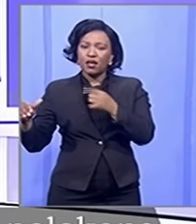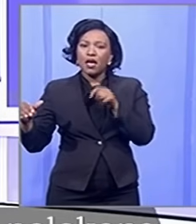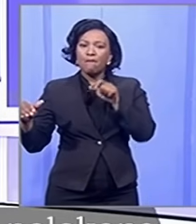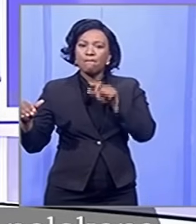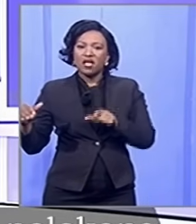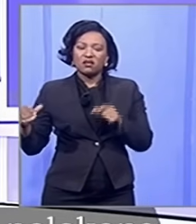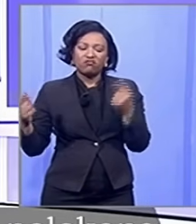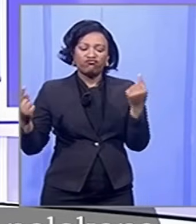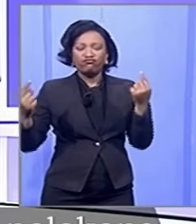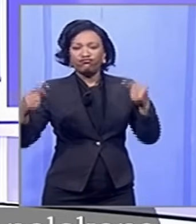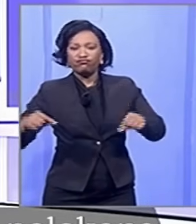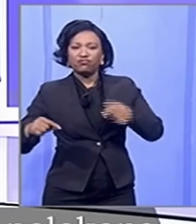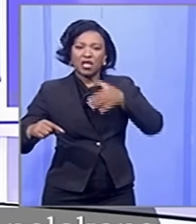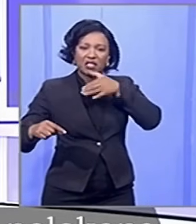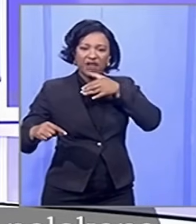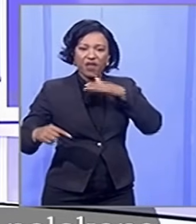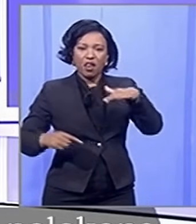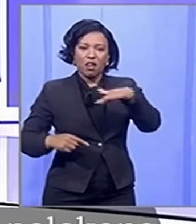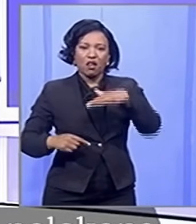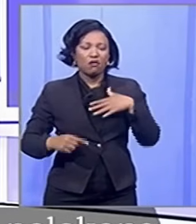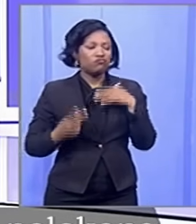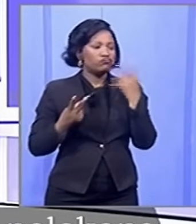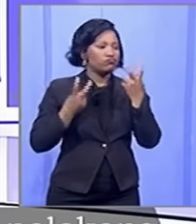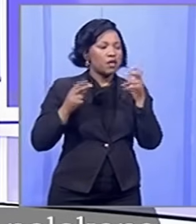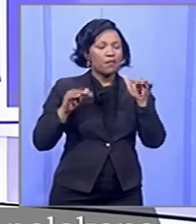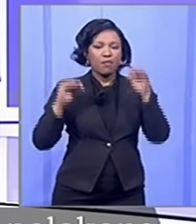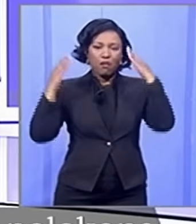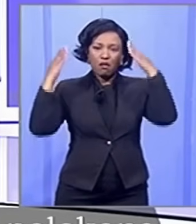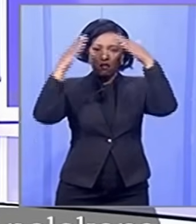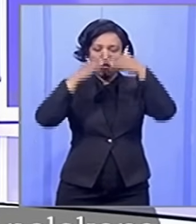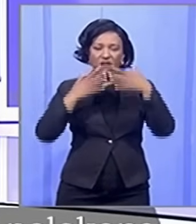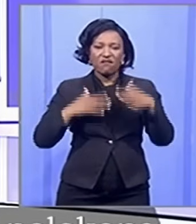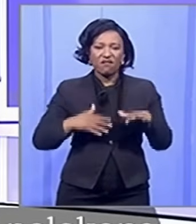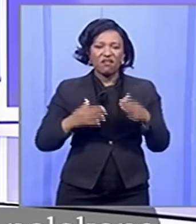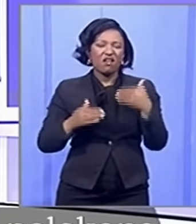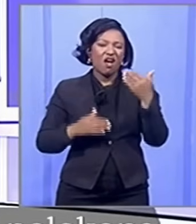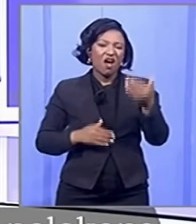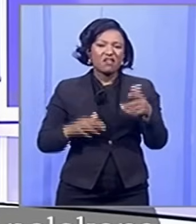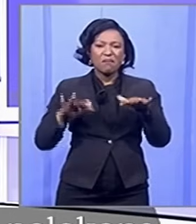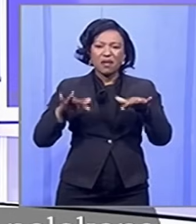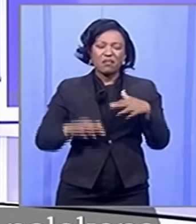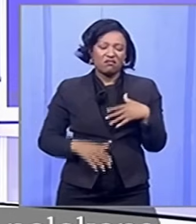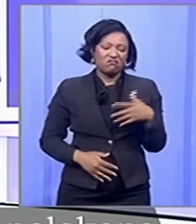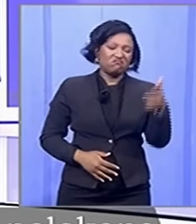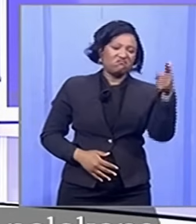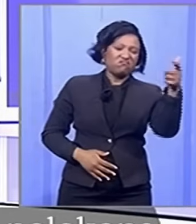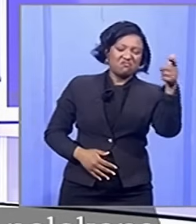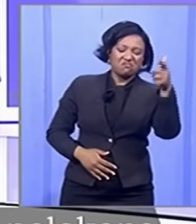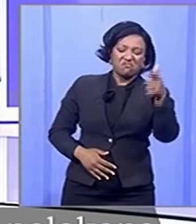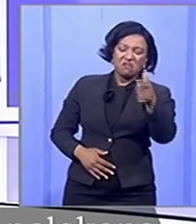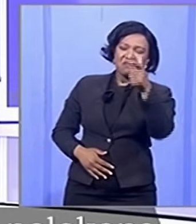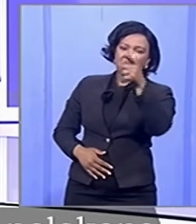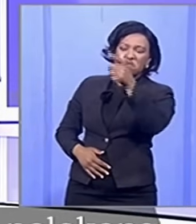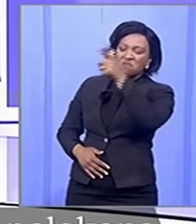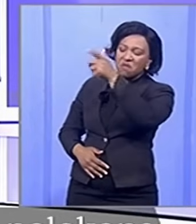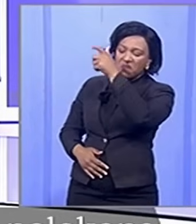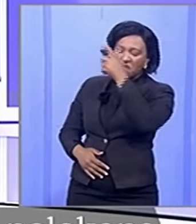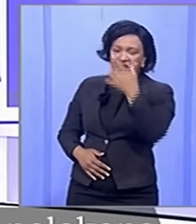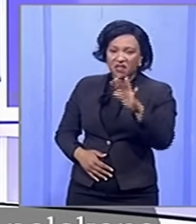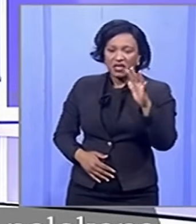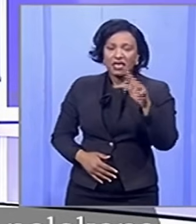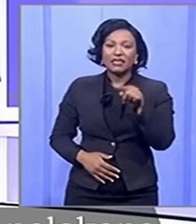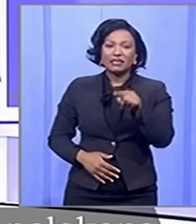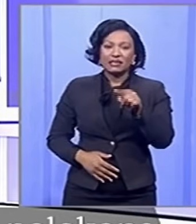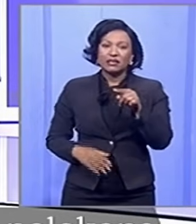la Madila a nyakana le badudi ba Lesotho pele a ka thuntšha ntle le go hlaola. Banna ba bahlano le basadi